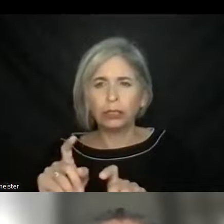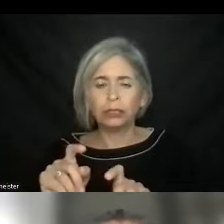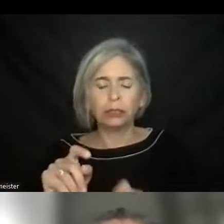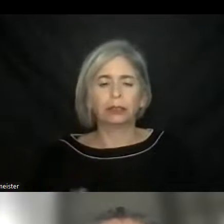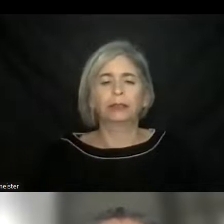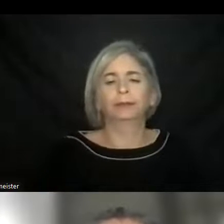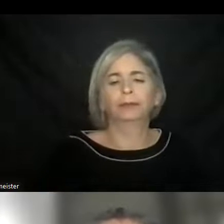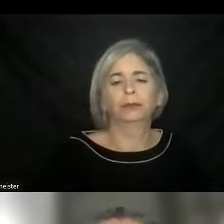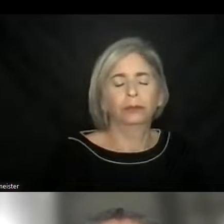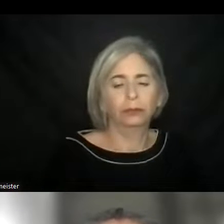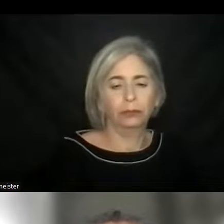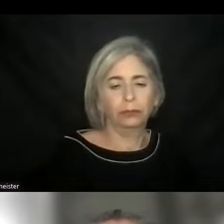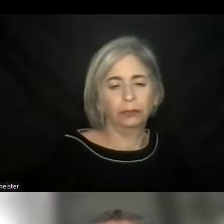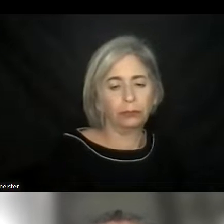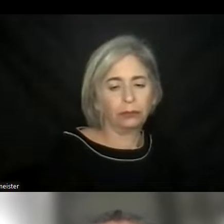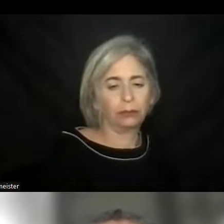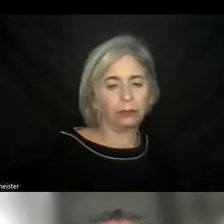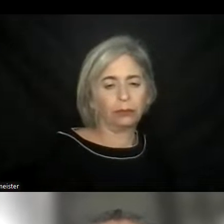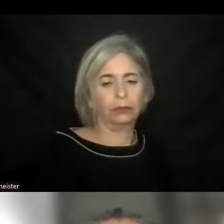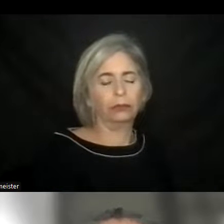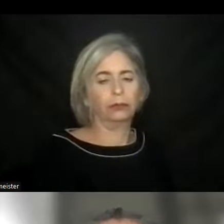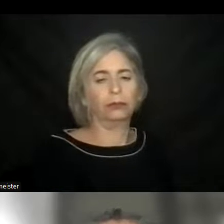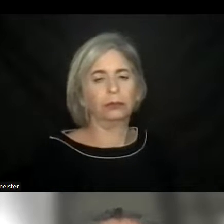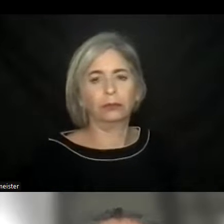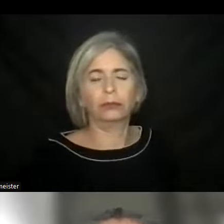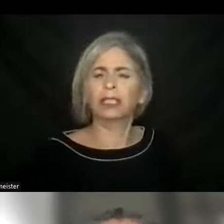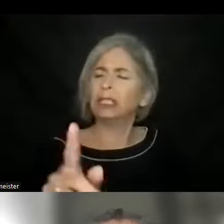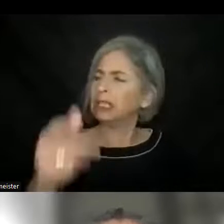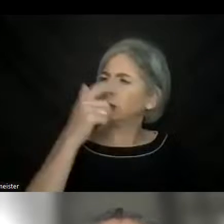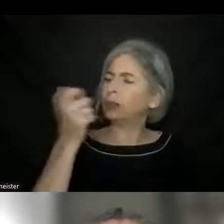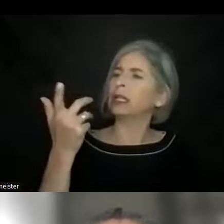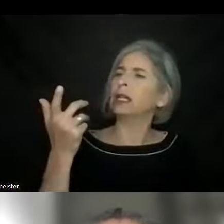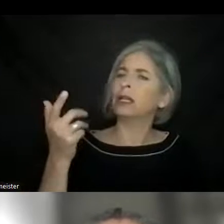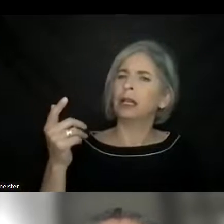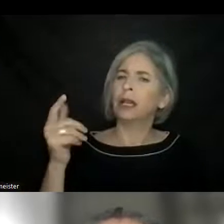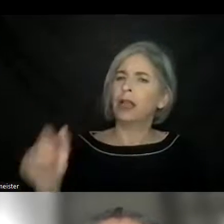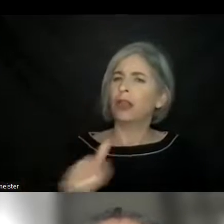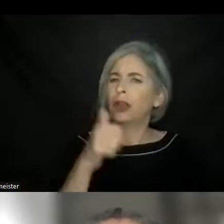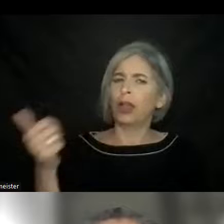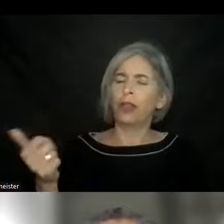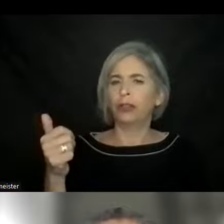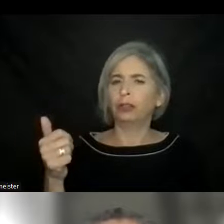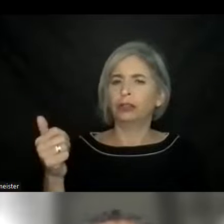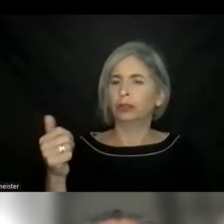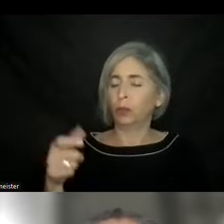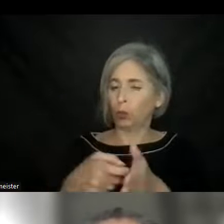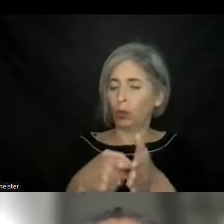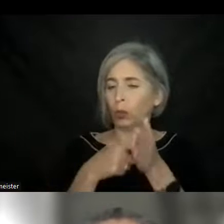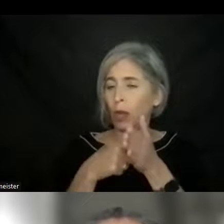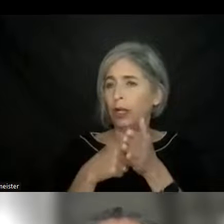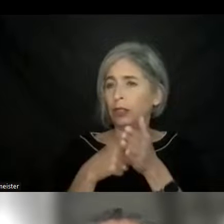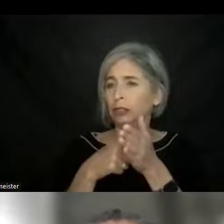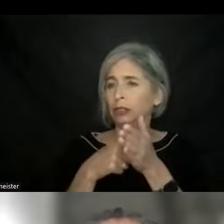questions. But one thing I thought was interesting was, are there any fields coded as required fields, or will you make some of the fields required fields?